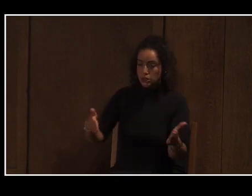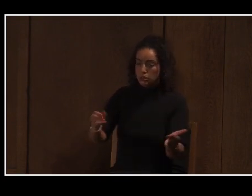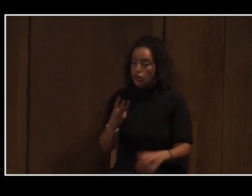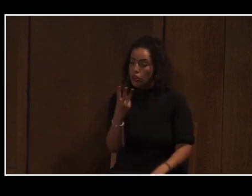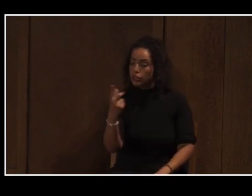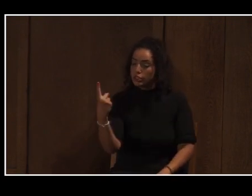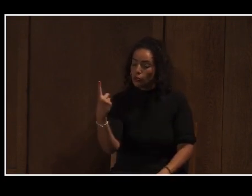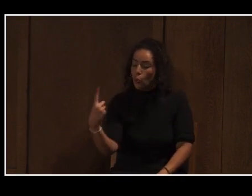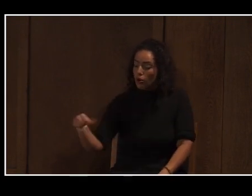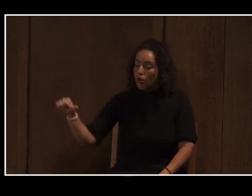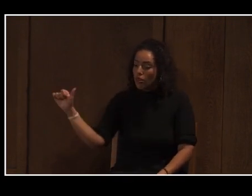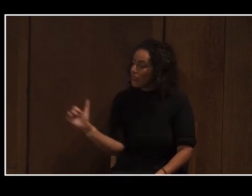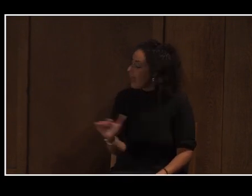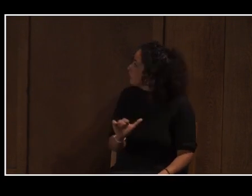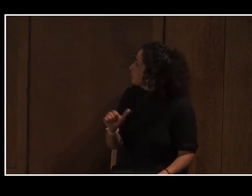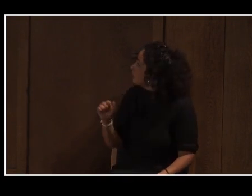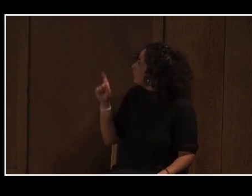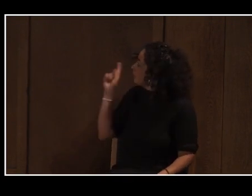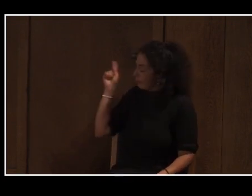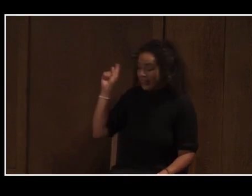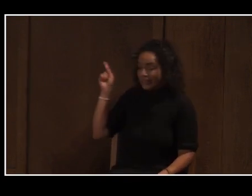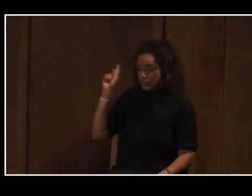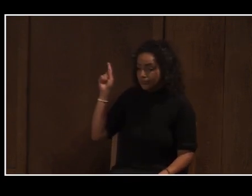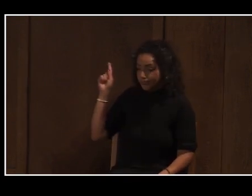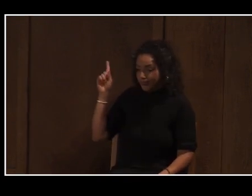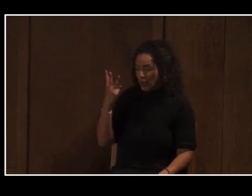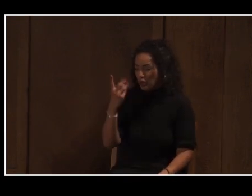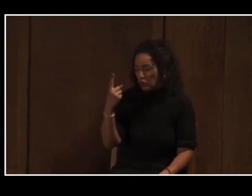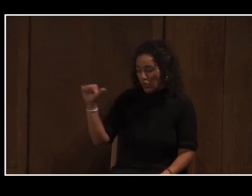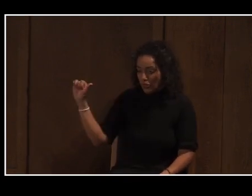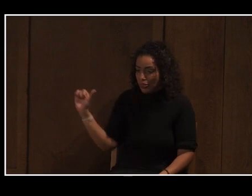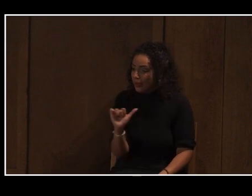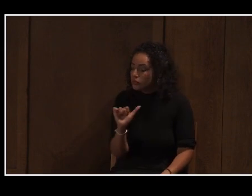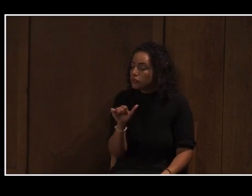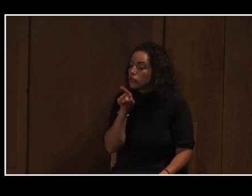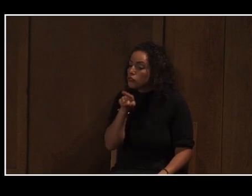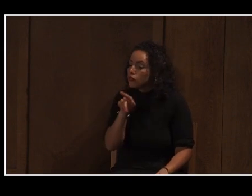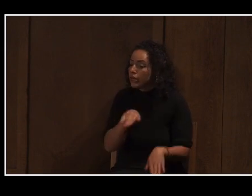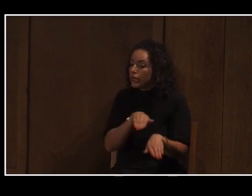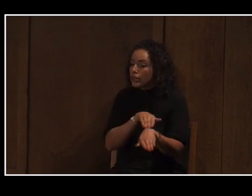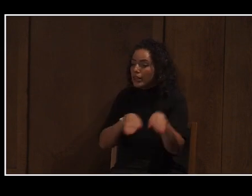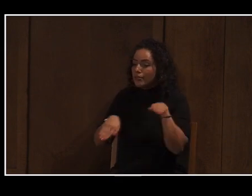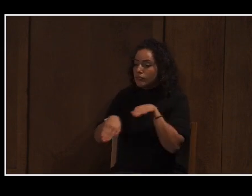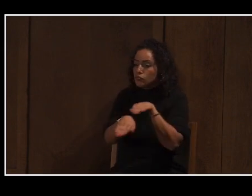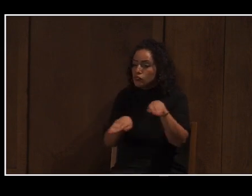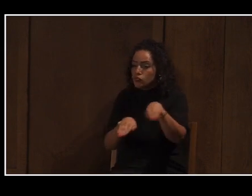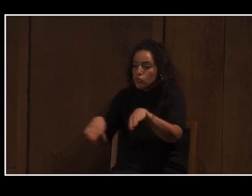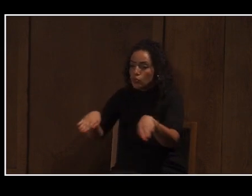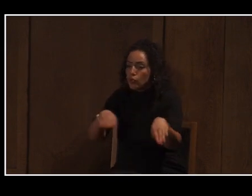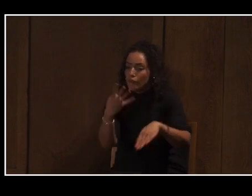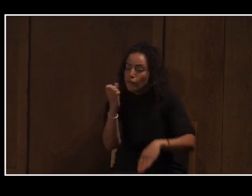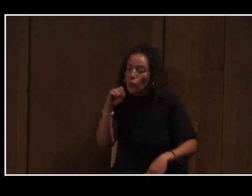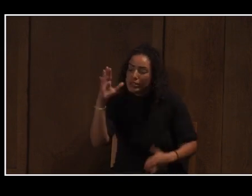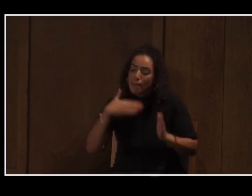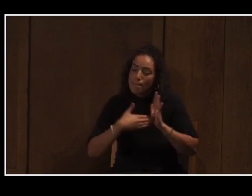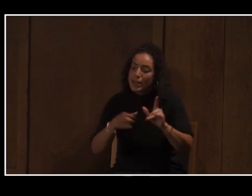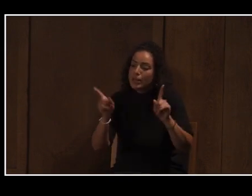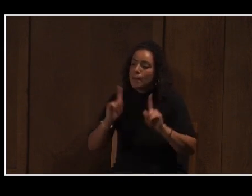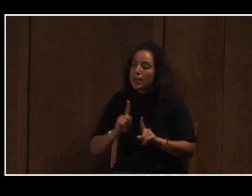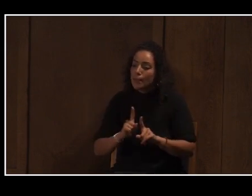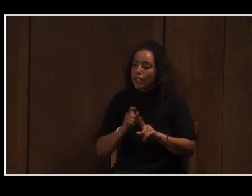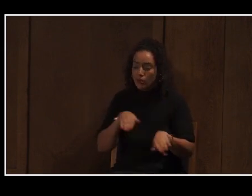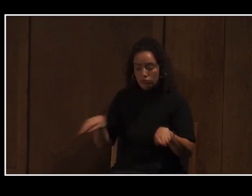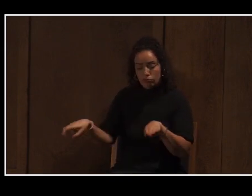31,000 of these green creatures, and believe it or not, they actually move an astounding 14 million individual rides per